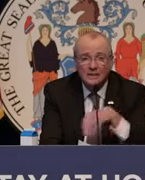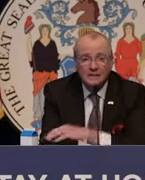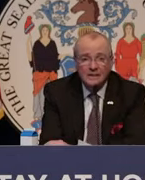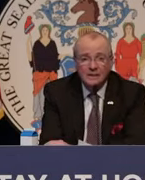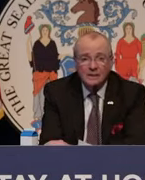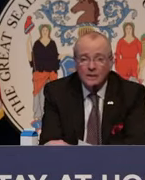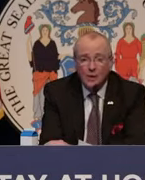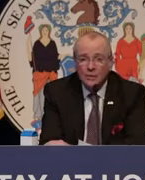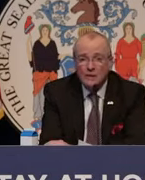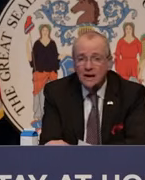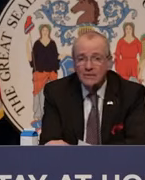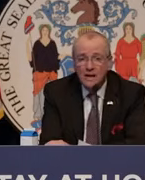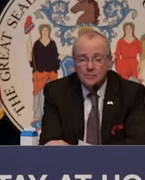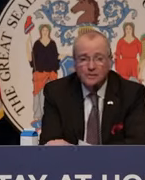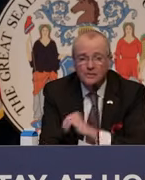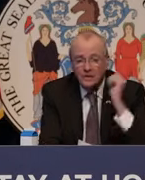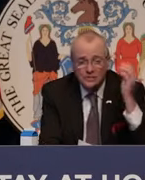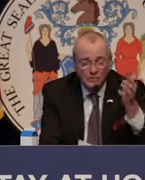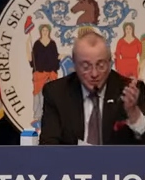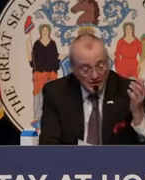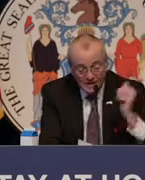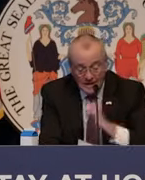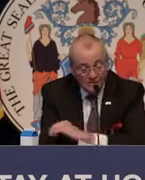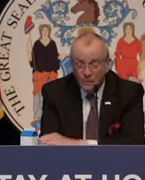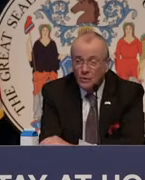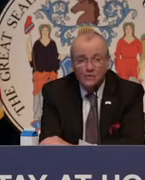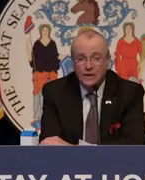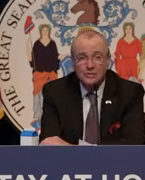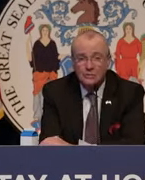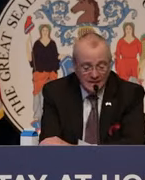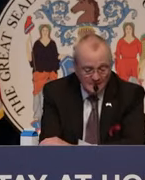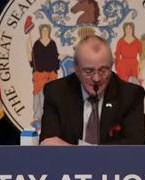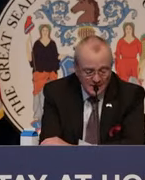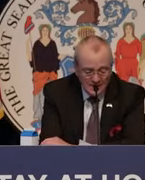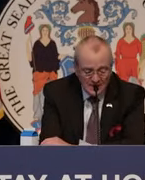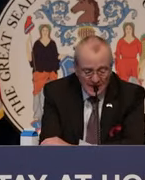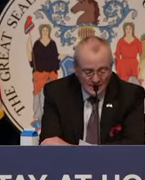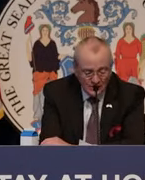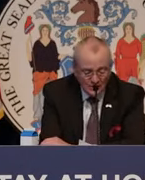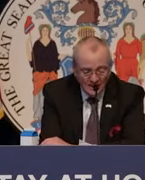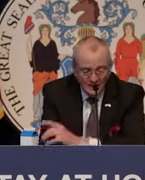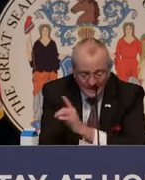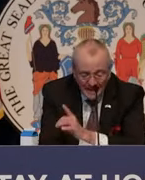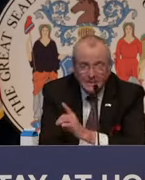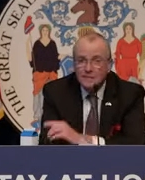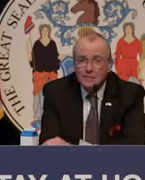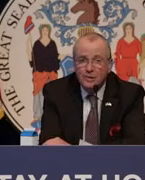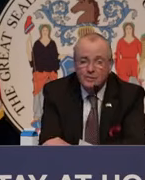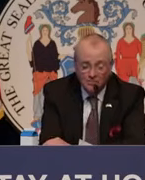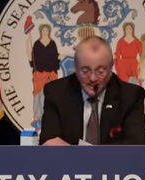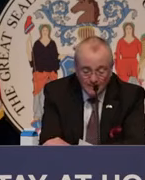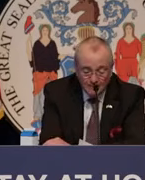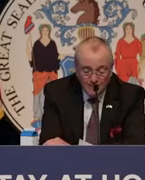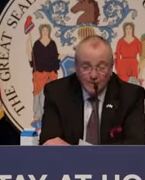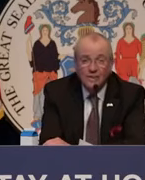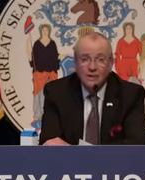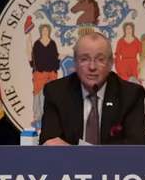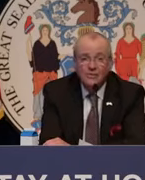curve, in lowering the amount of hospitalizations, and thank God, even though we've lost so many fatalities. The data is